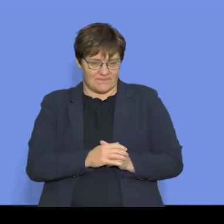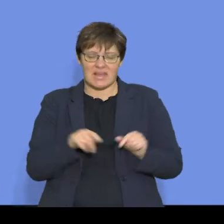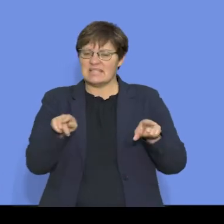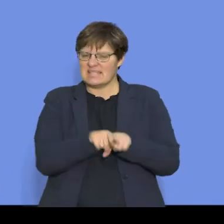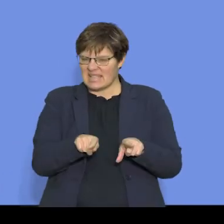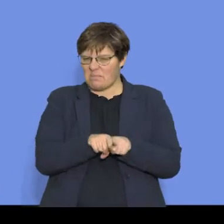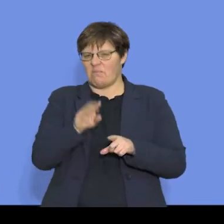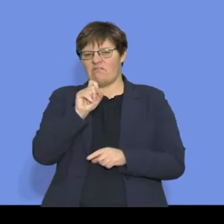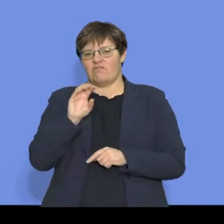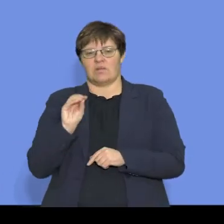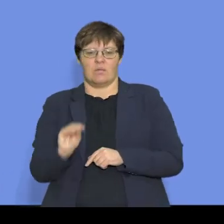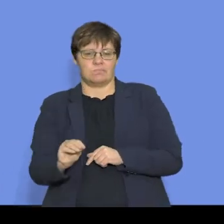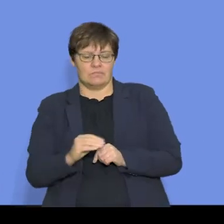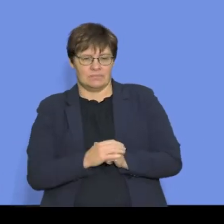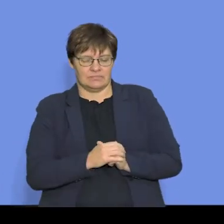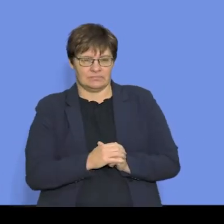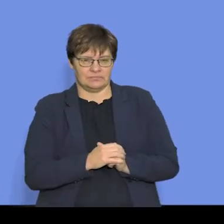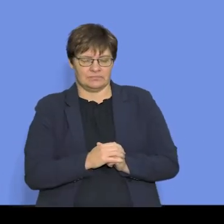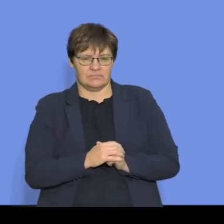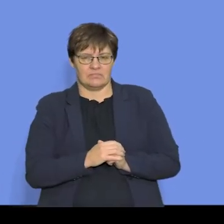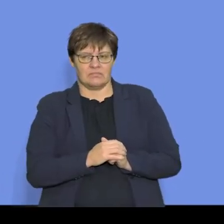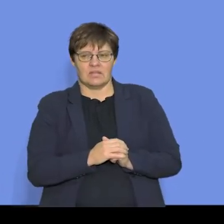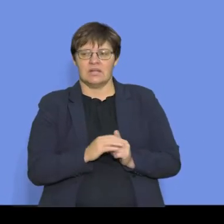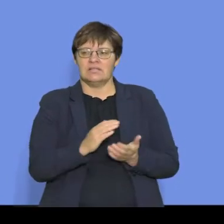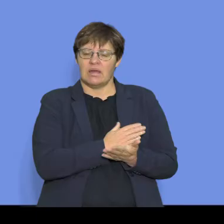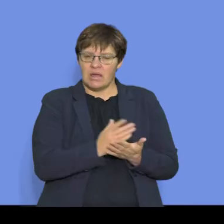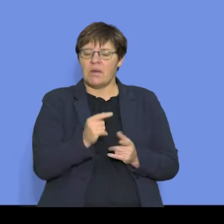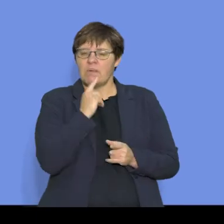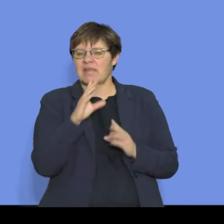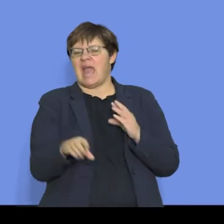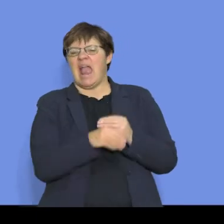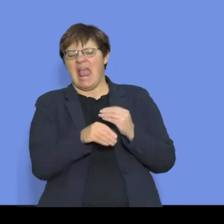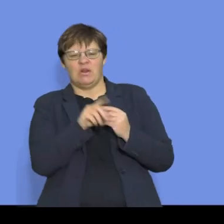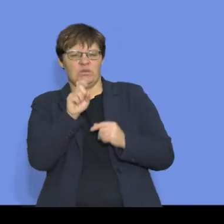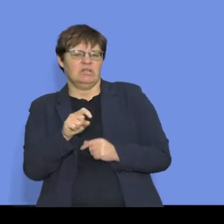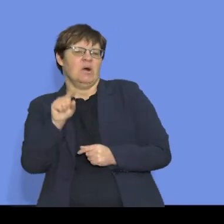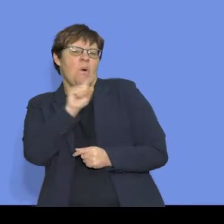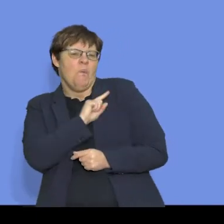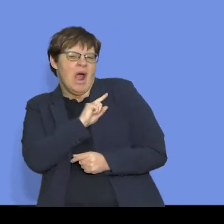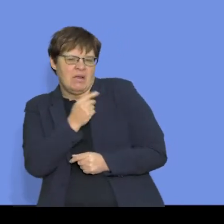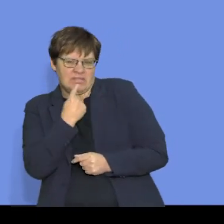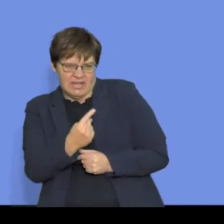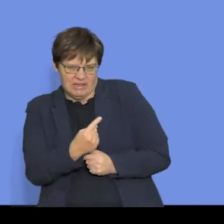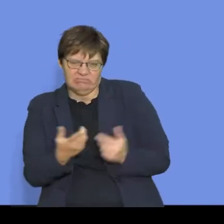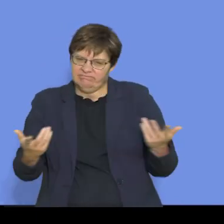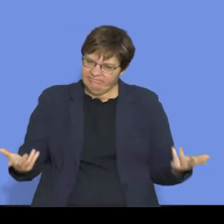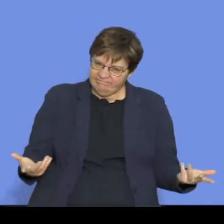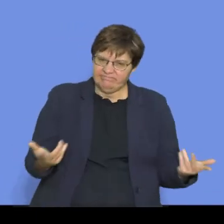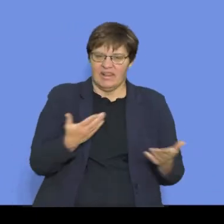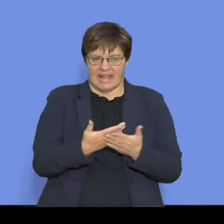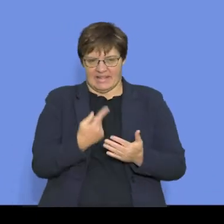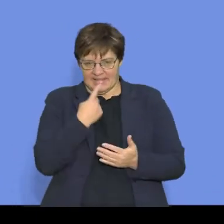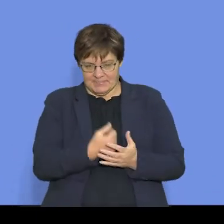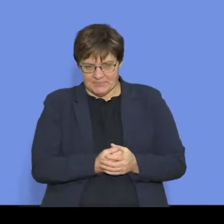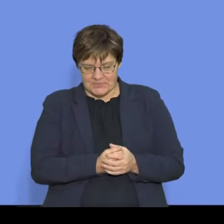same fossils in them. Sometimes you might be asked to add on to that question, why do you say that they are probably the